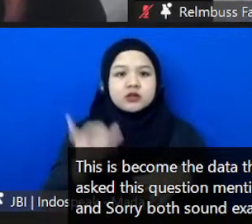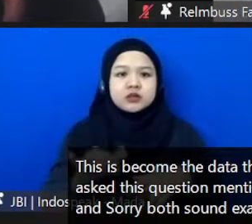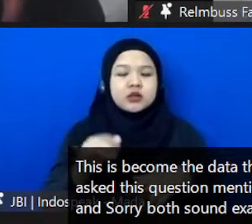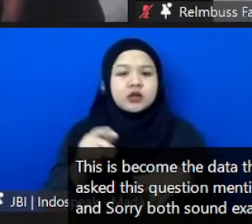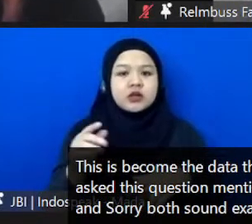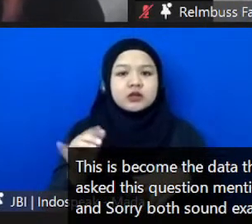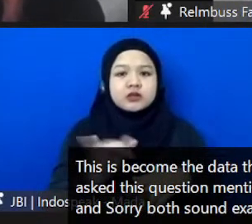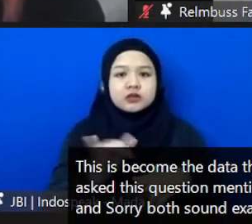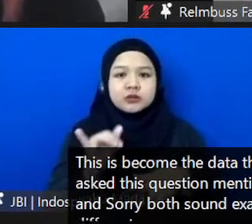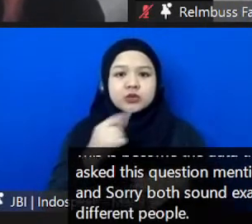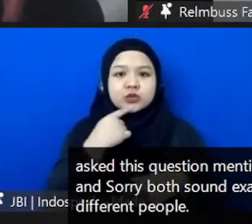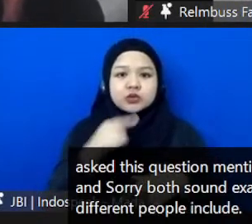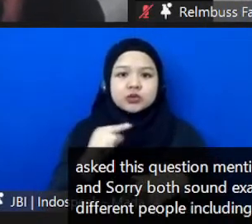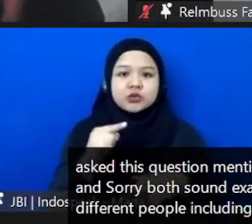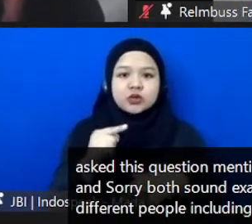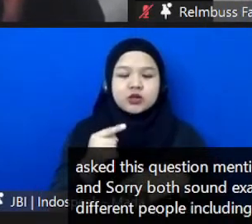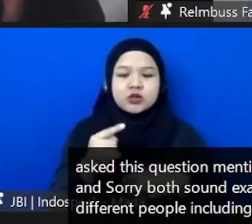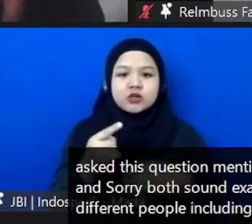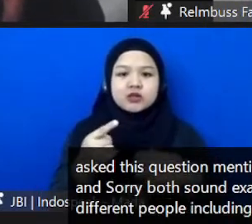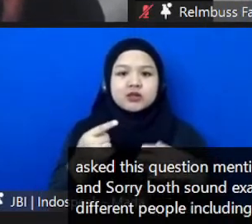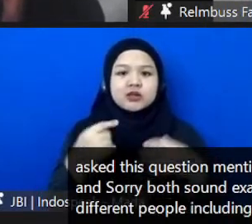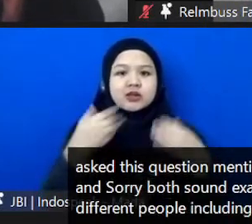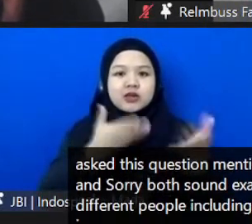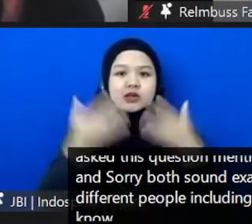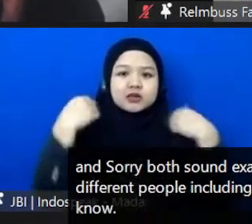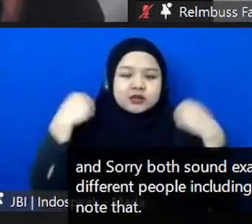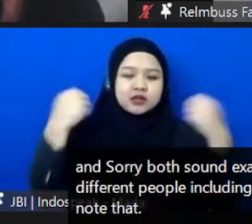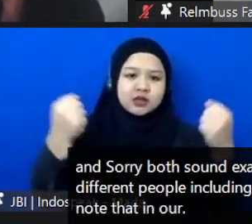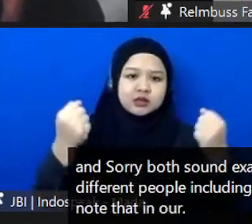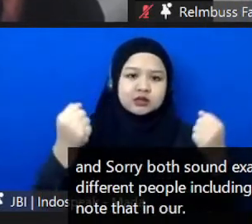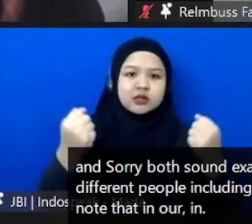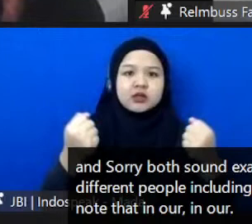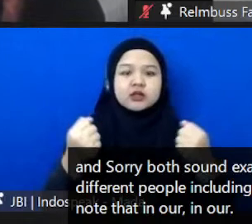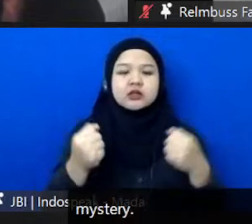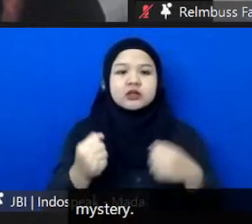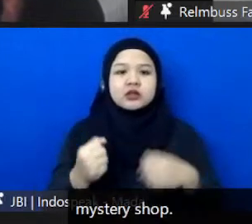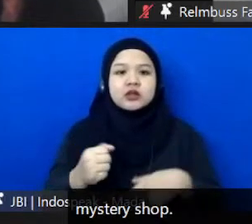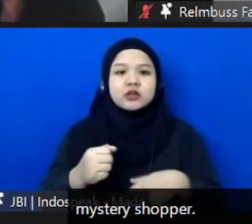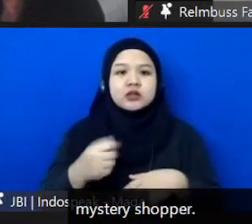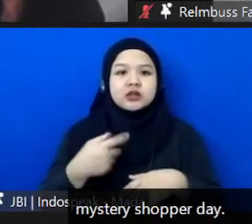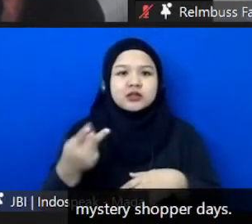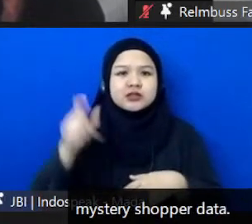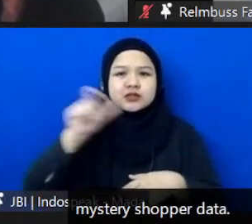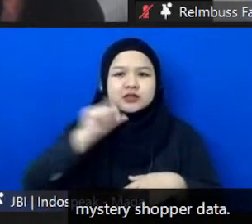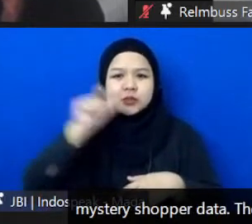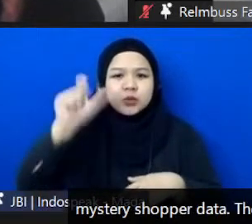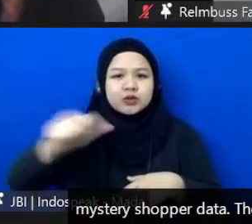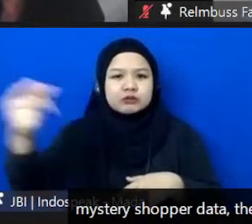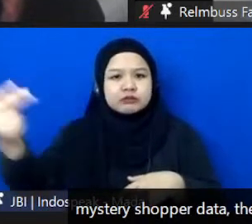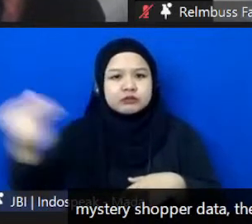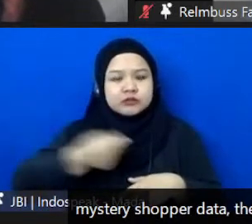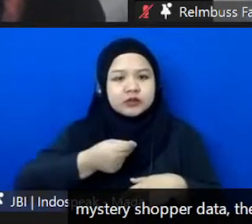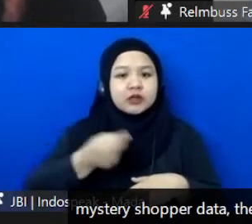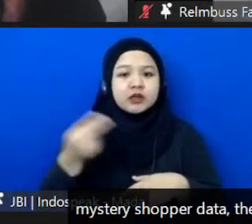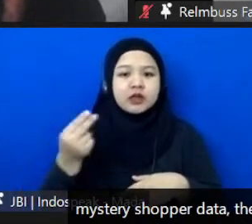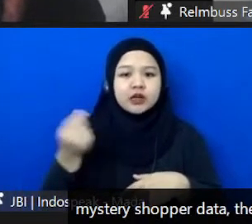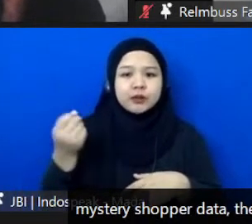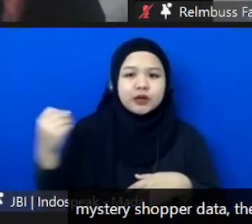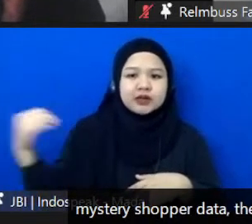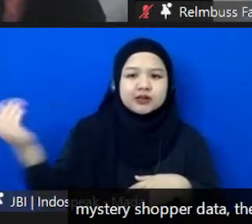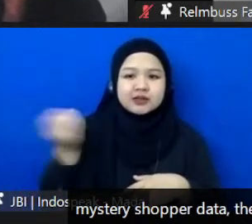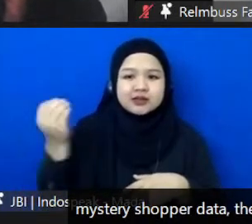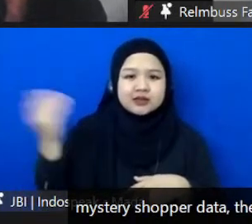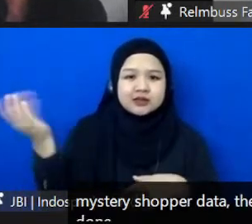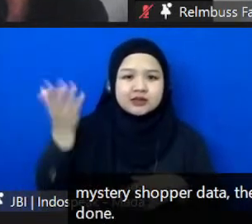talking to different people, including healthcare providers. We also note that in our mystery shopper data, the highest prices were from